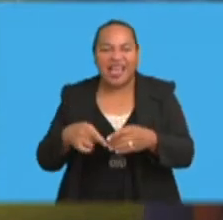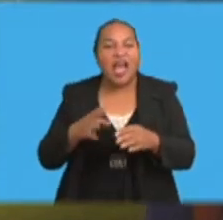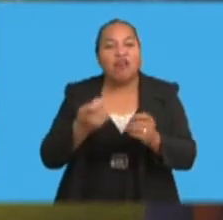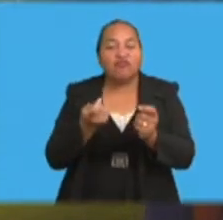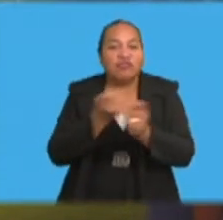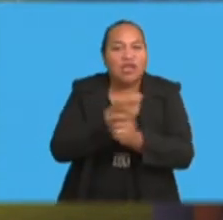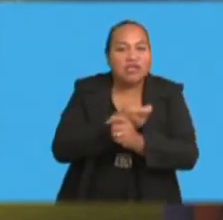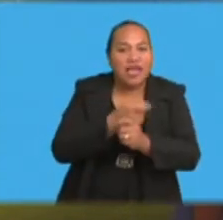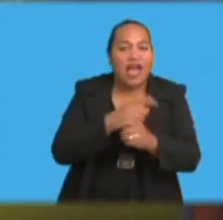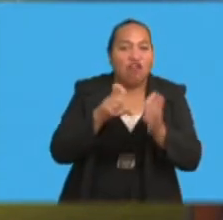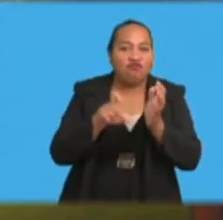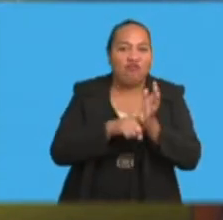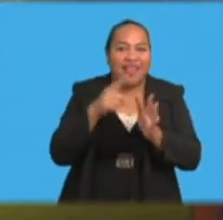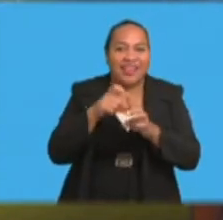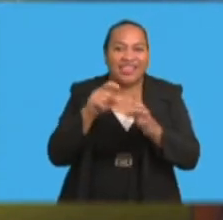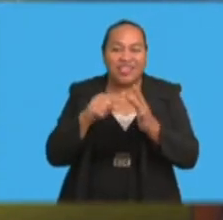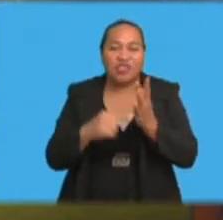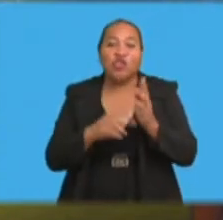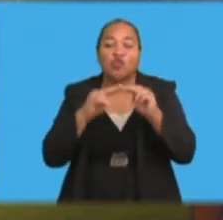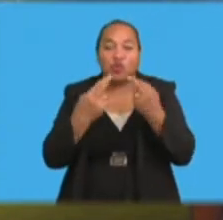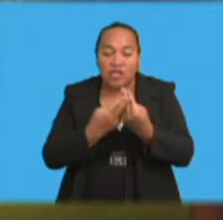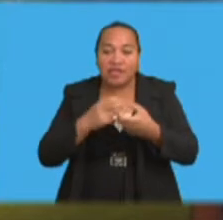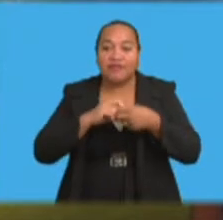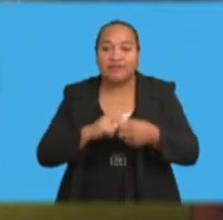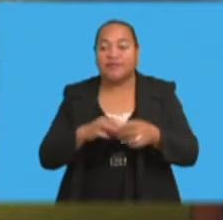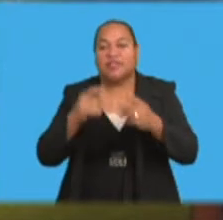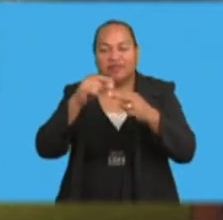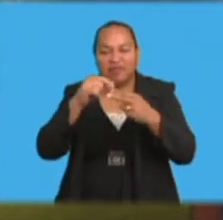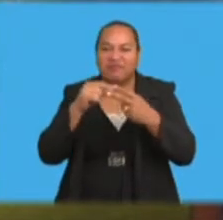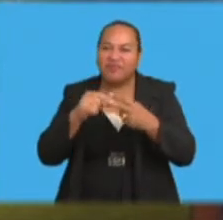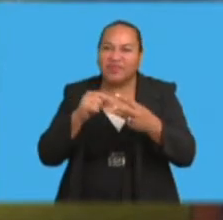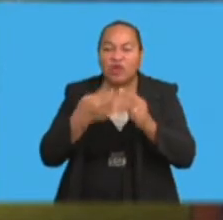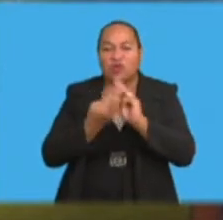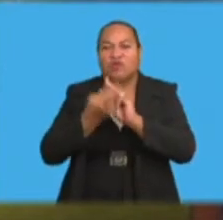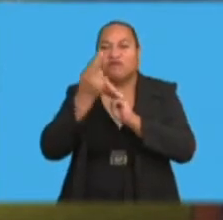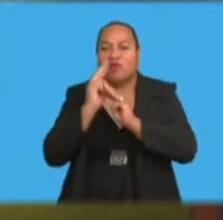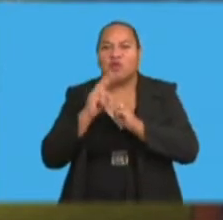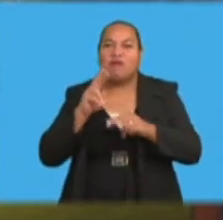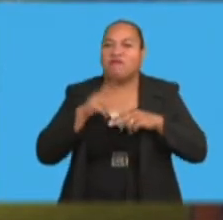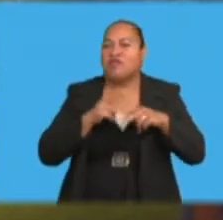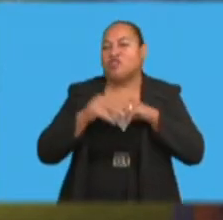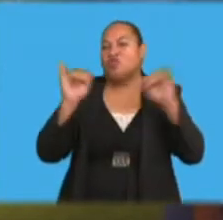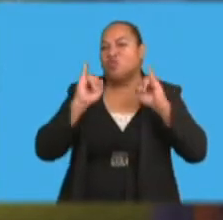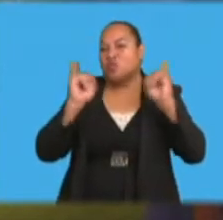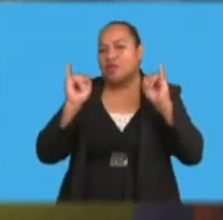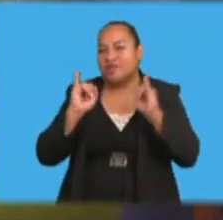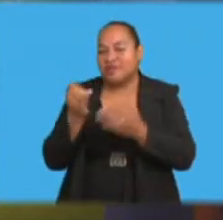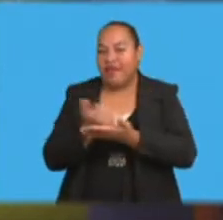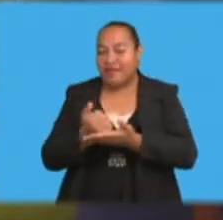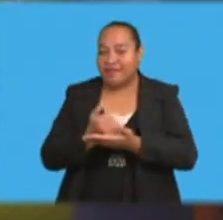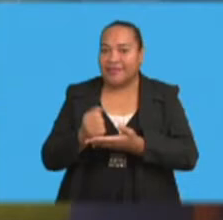sector, implementation of movable asset registry, and reviewing the Fiji Insurance Act. Madam